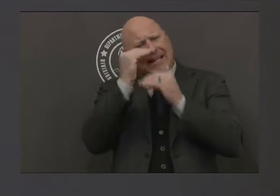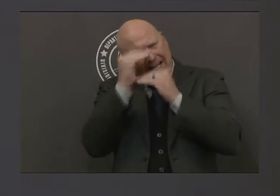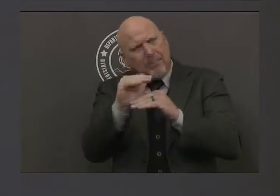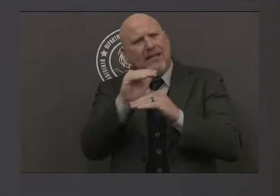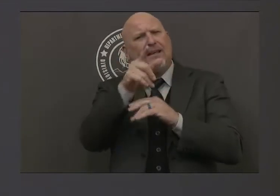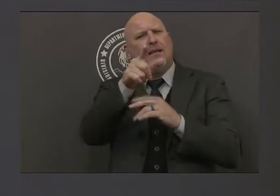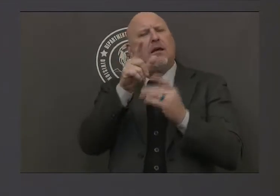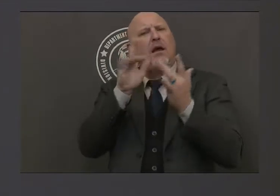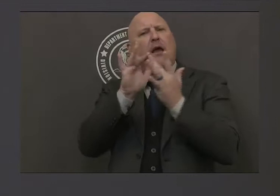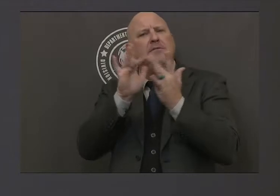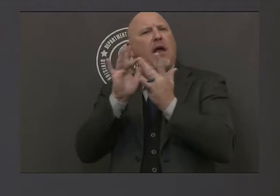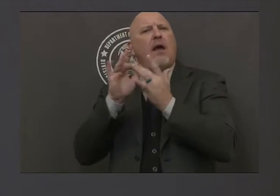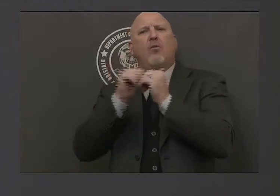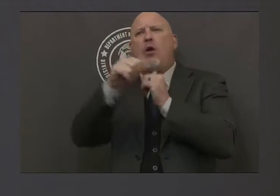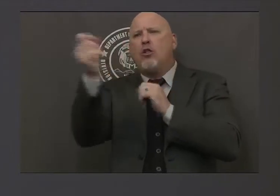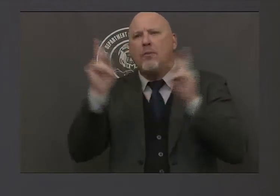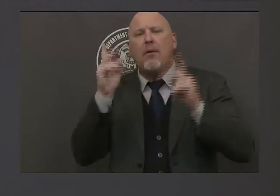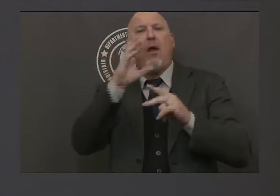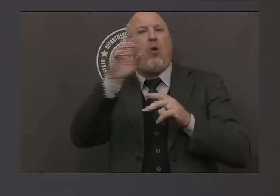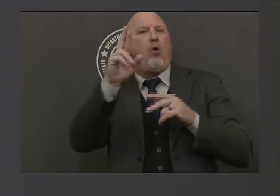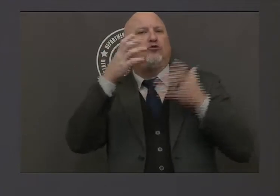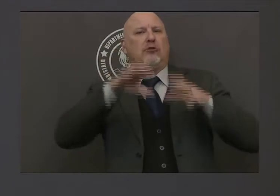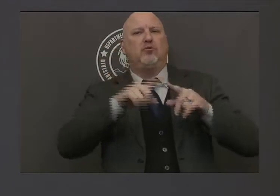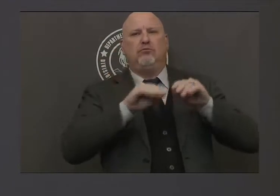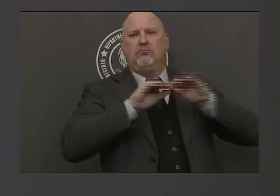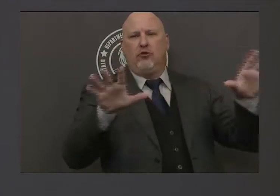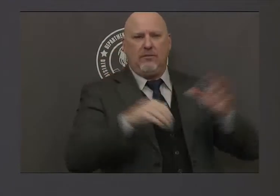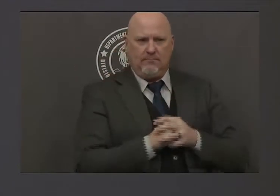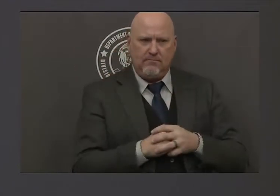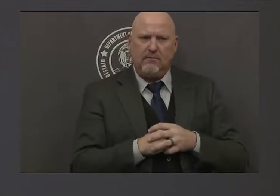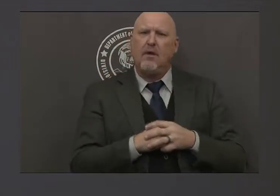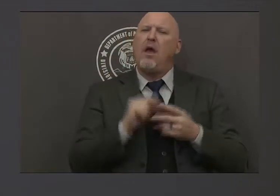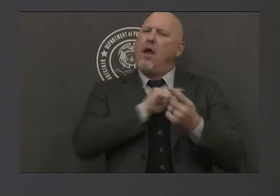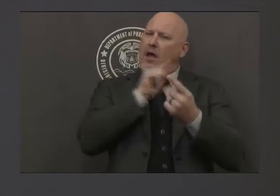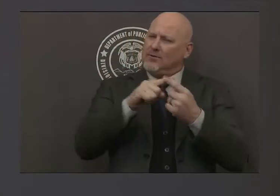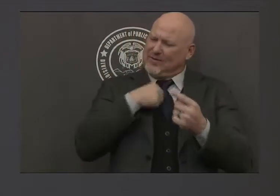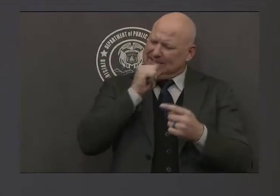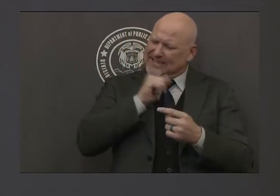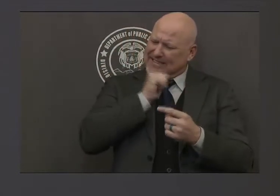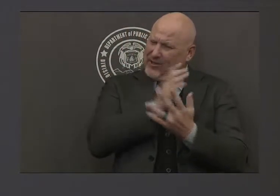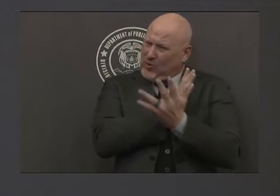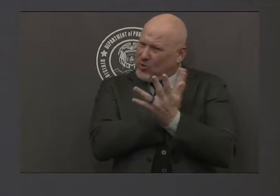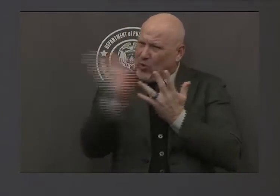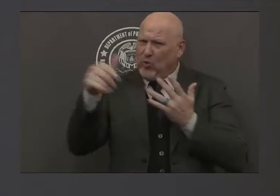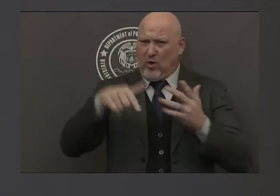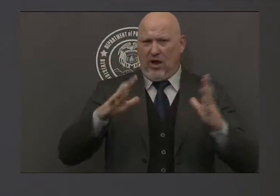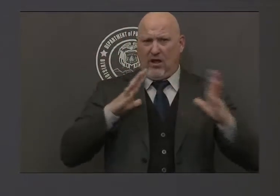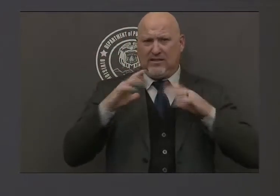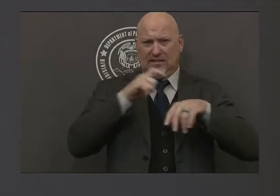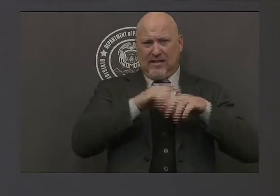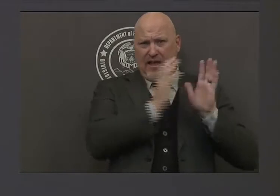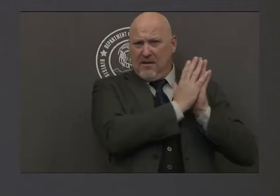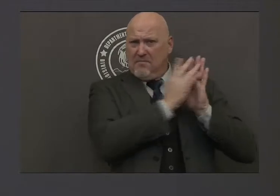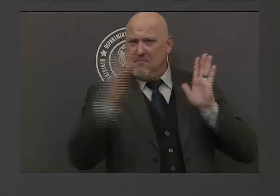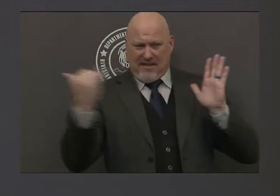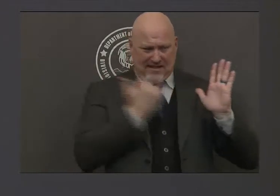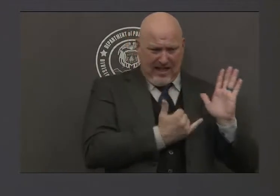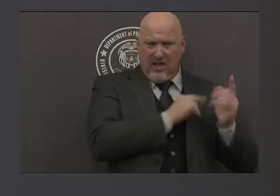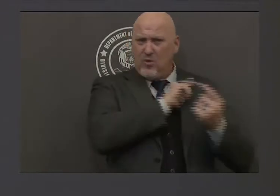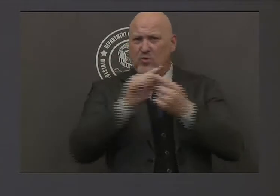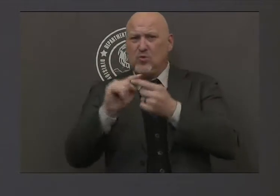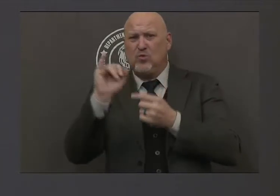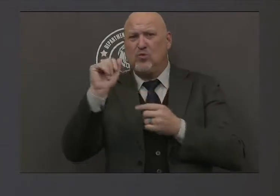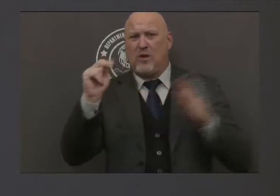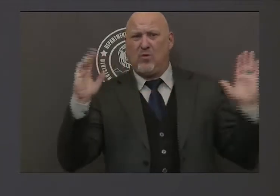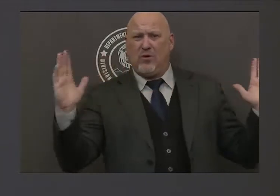household until we get through this holiday season. Now, I appreciate the fact that there's a lot of messages out